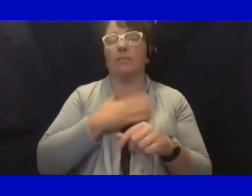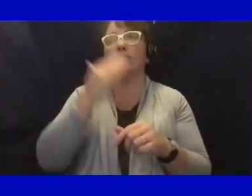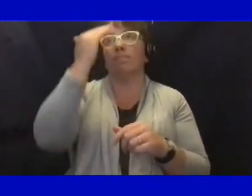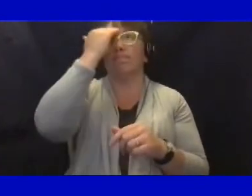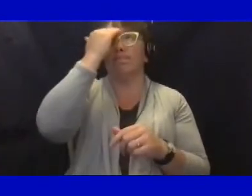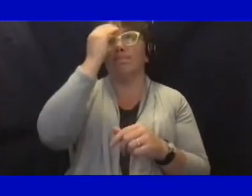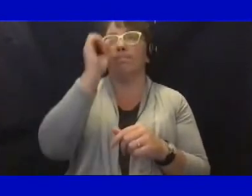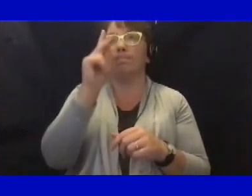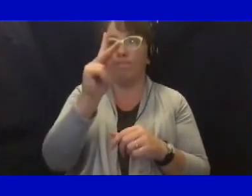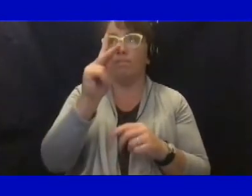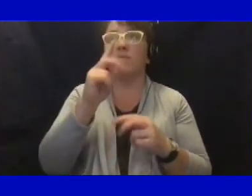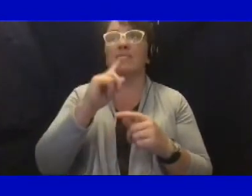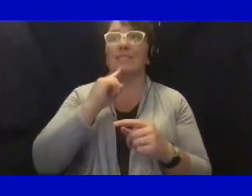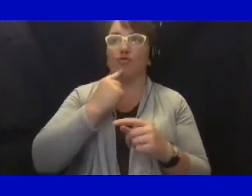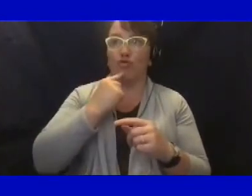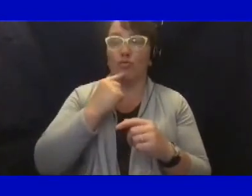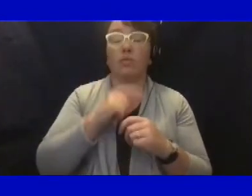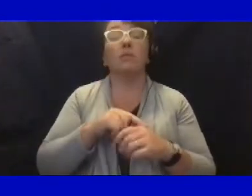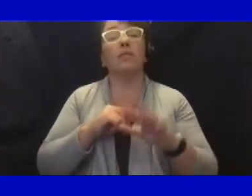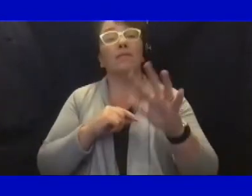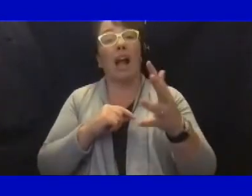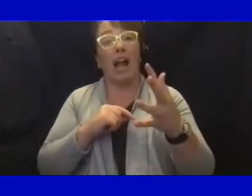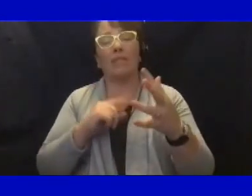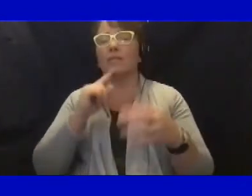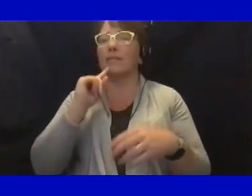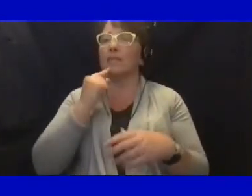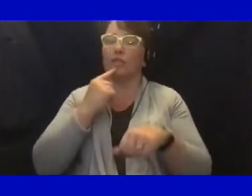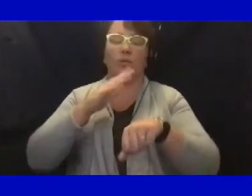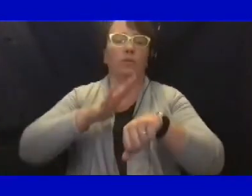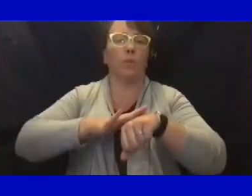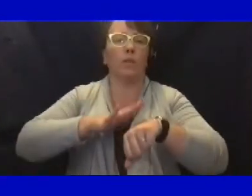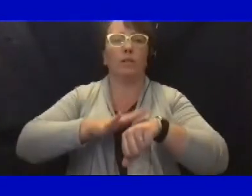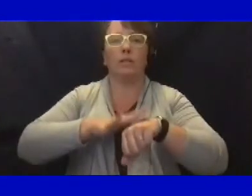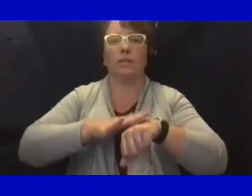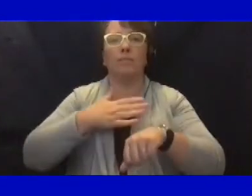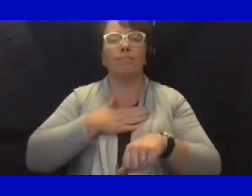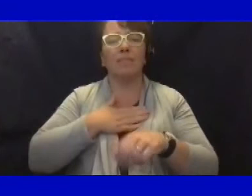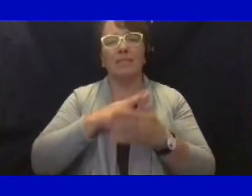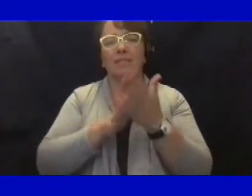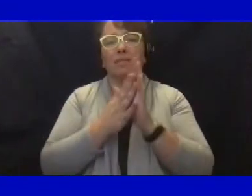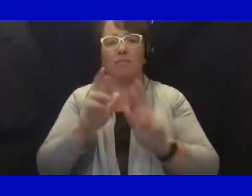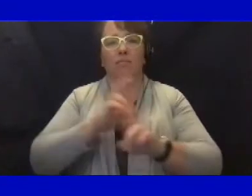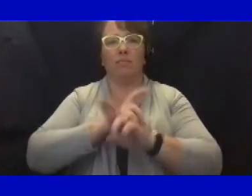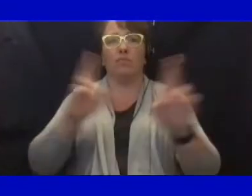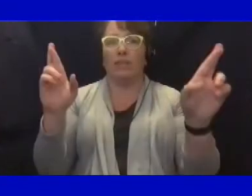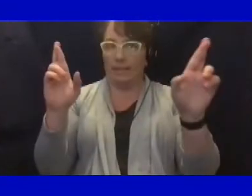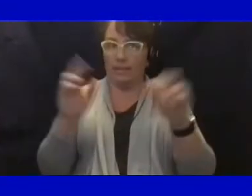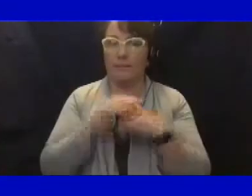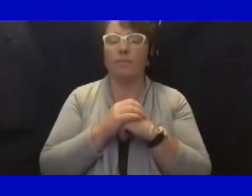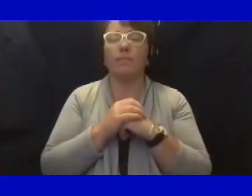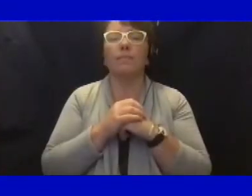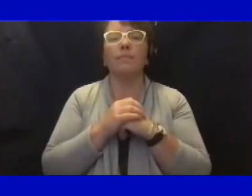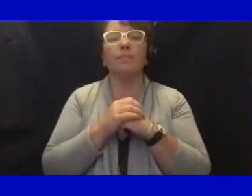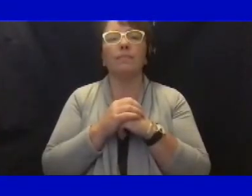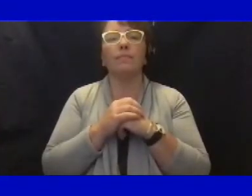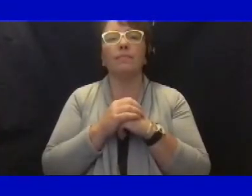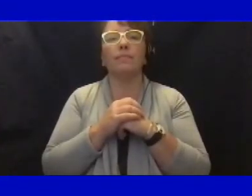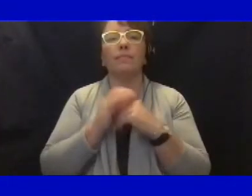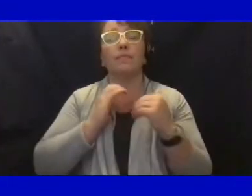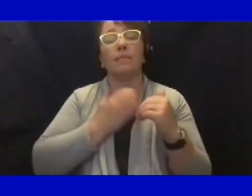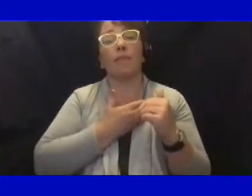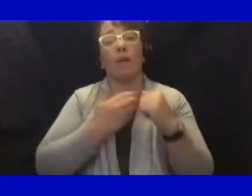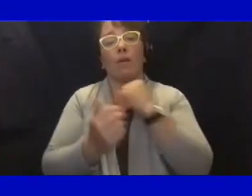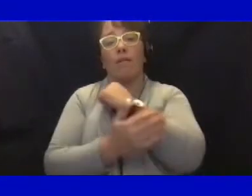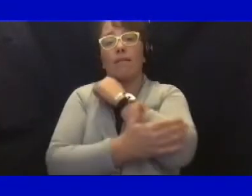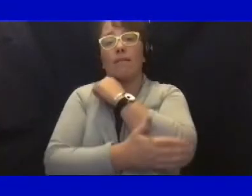take the warnings seriously and please be prepared. Our county flood department is award-winning